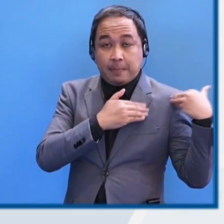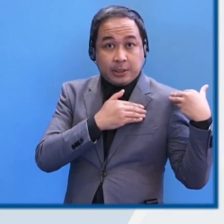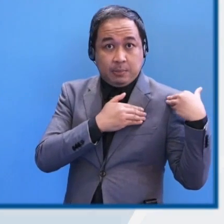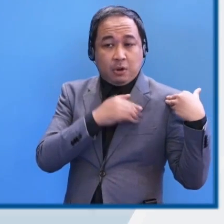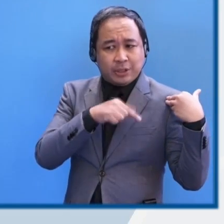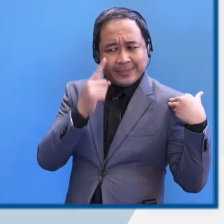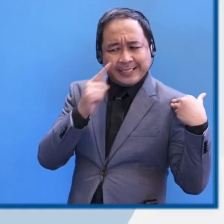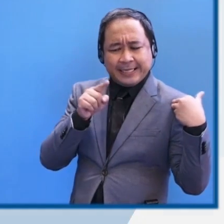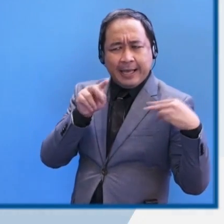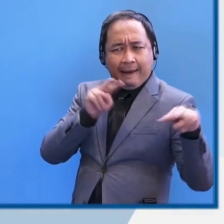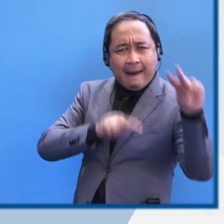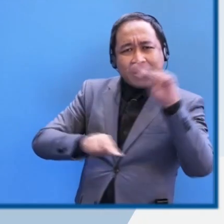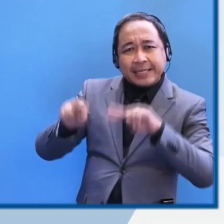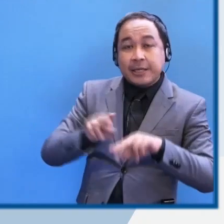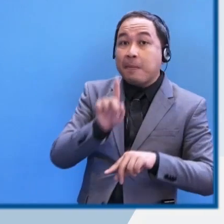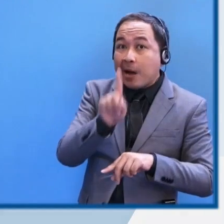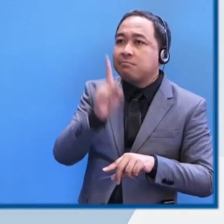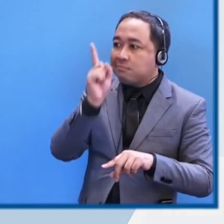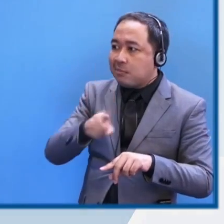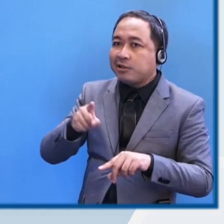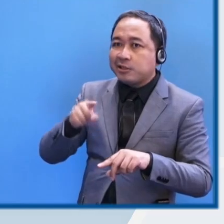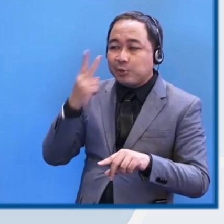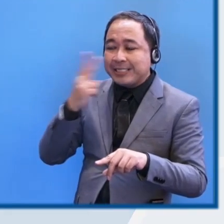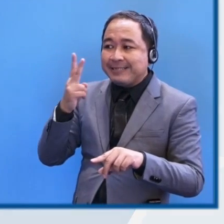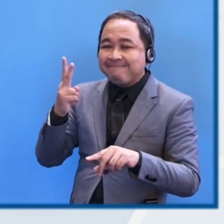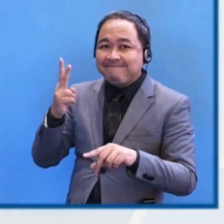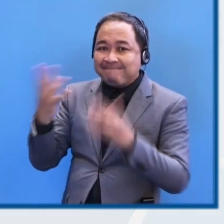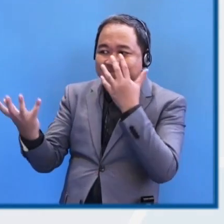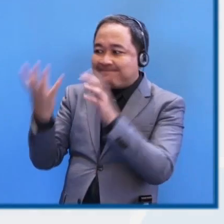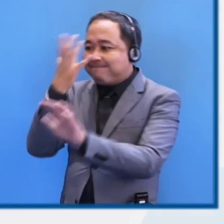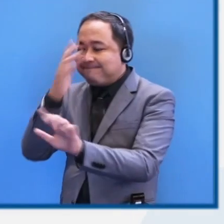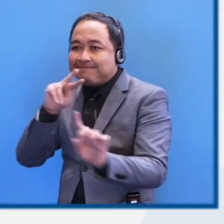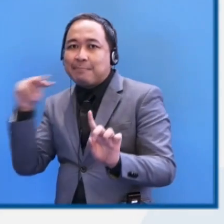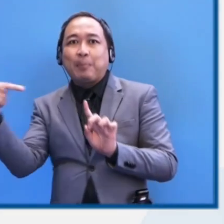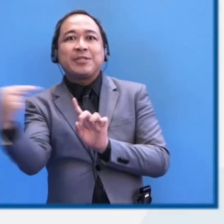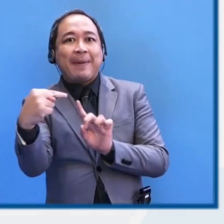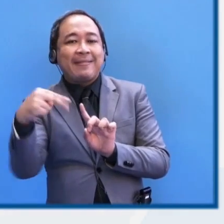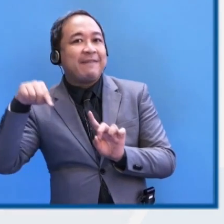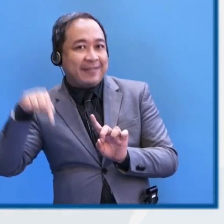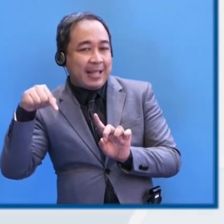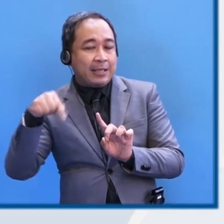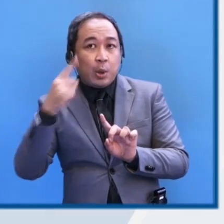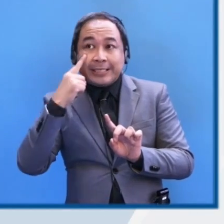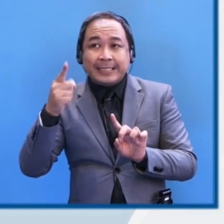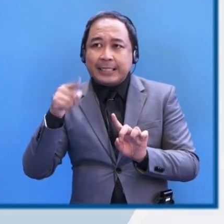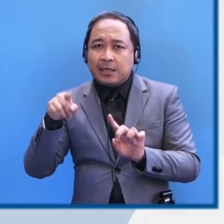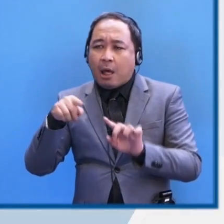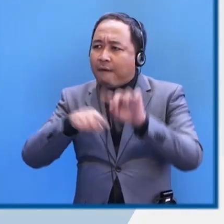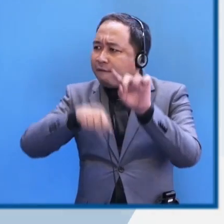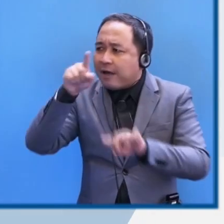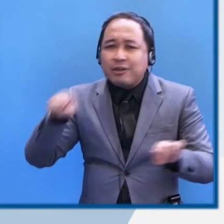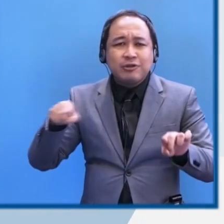community's perspective. What happened that we actually picked up the various hazards categories and tried to actually pull together